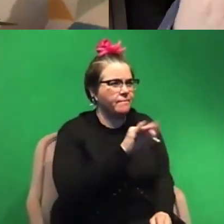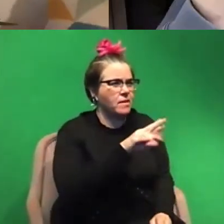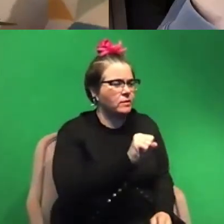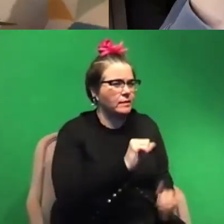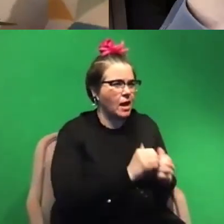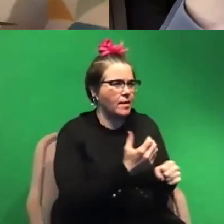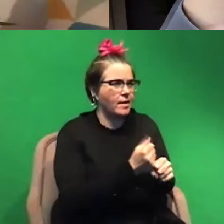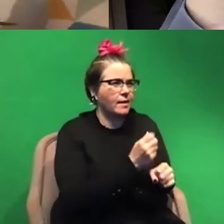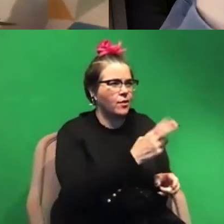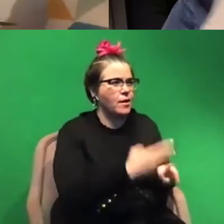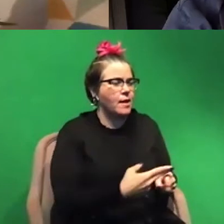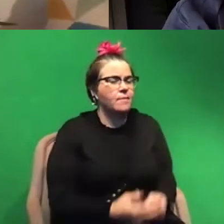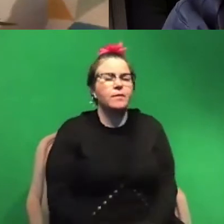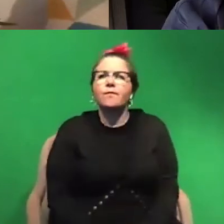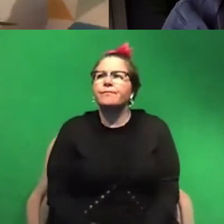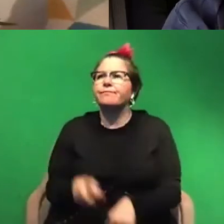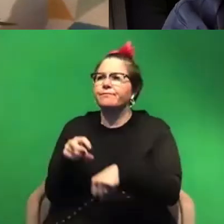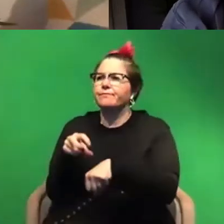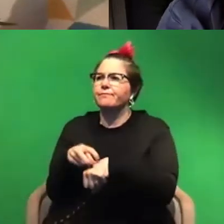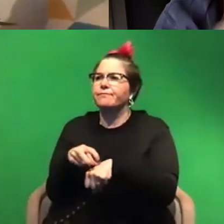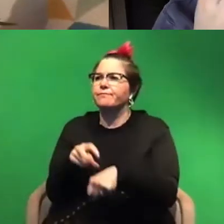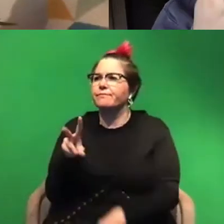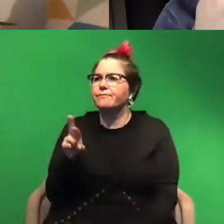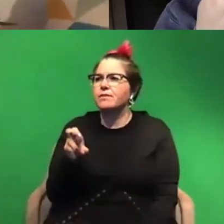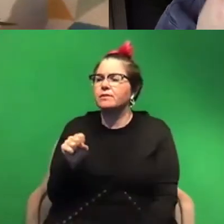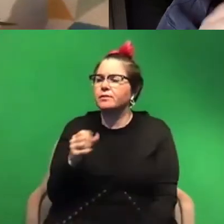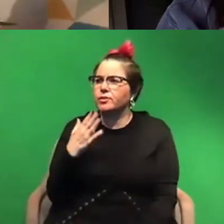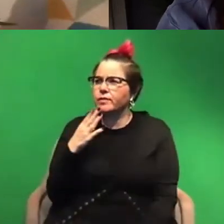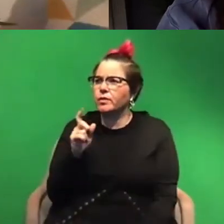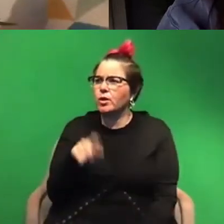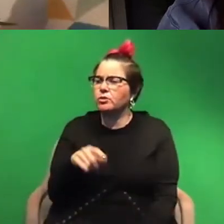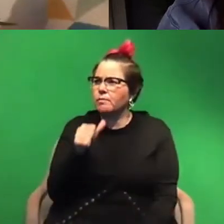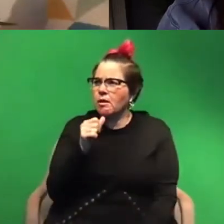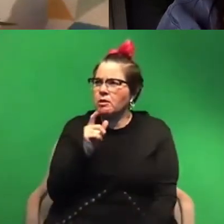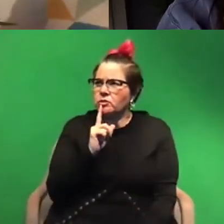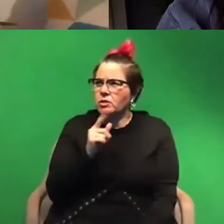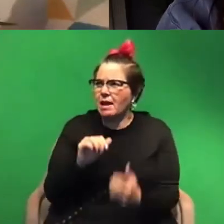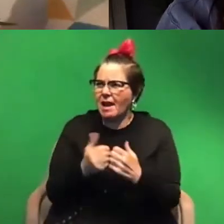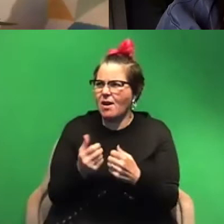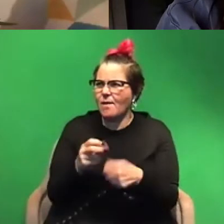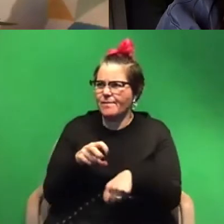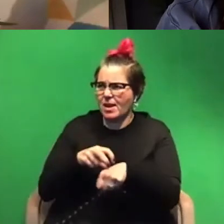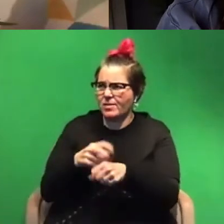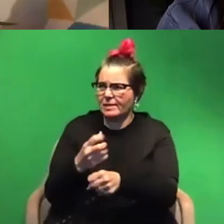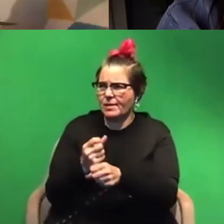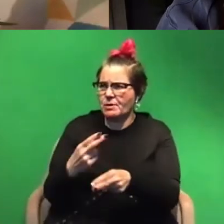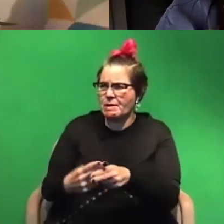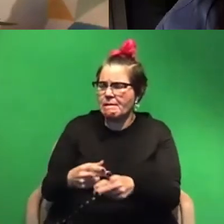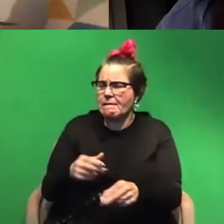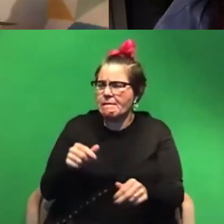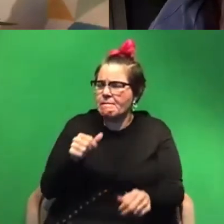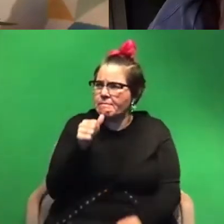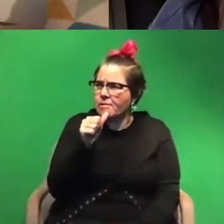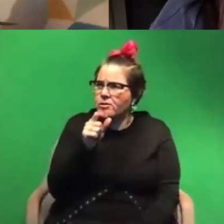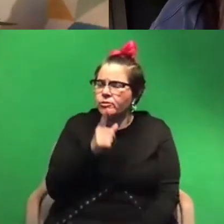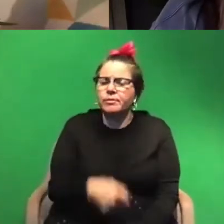Viruses, that's a very good question. And I'm not sure how viruses get their name. I